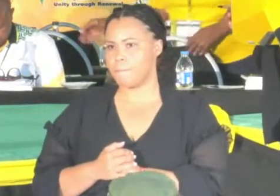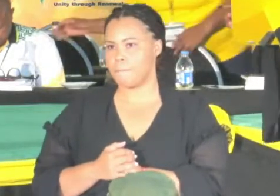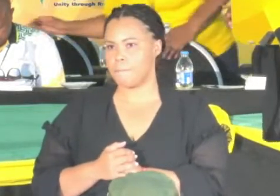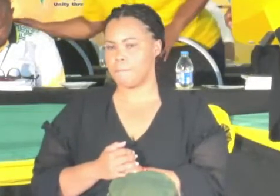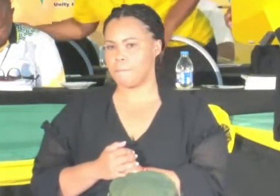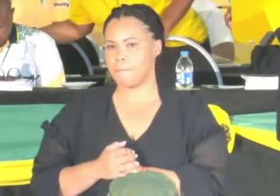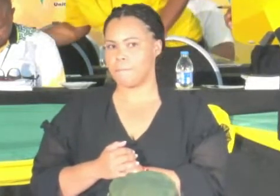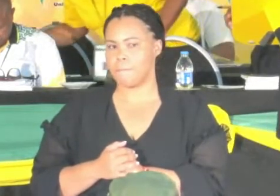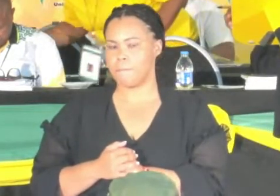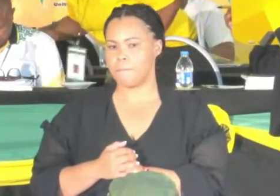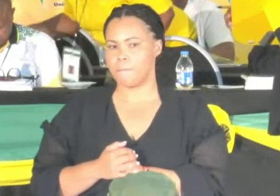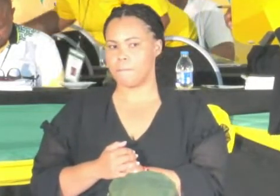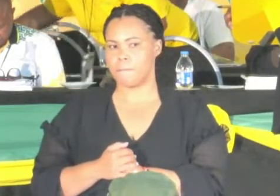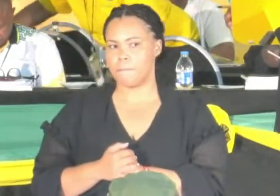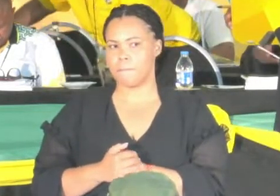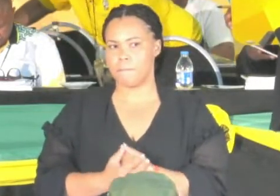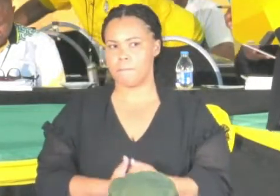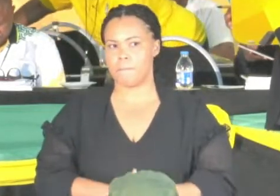therefore,